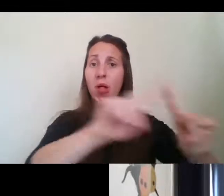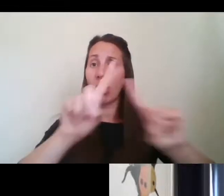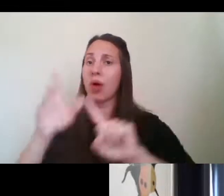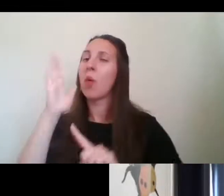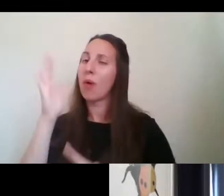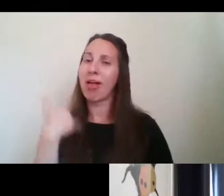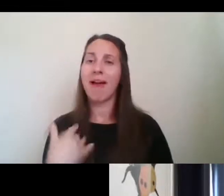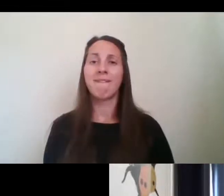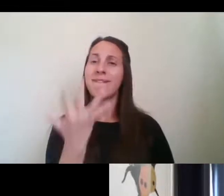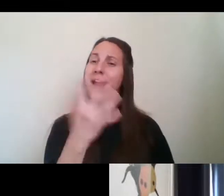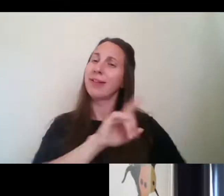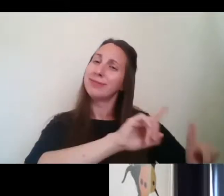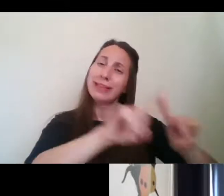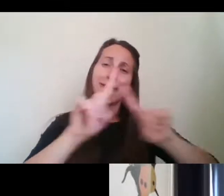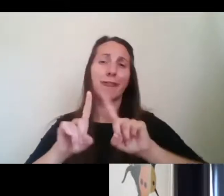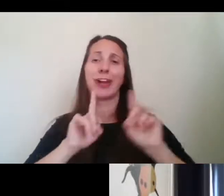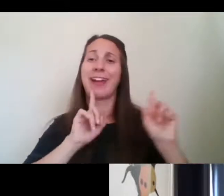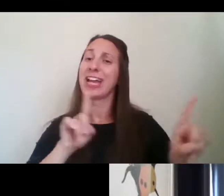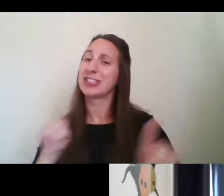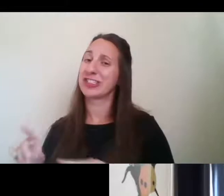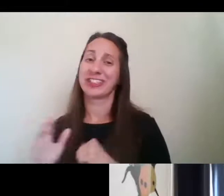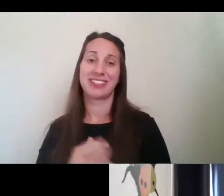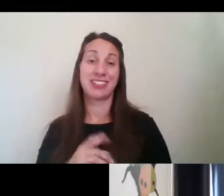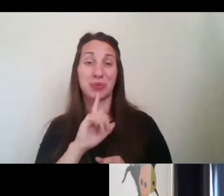I think in general,